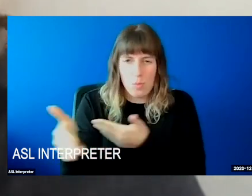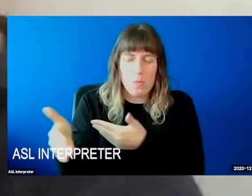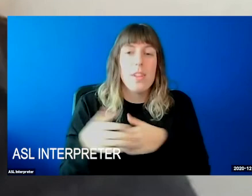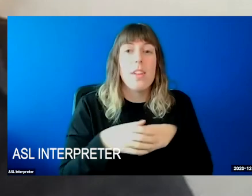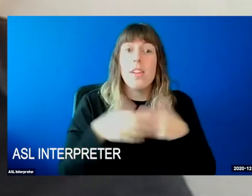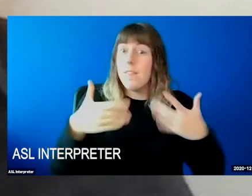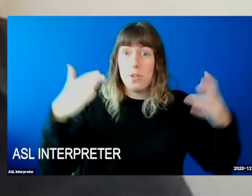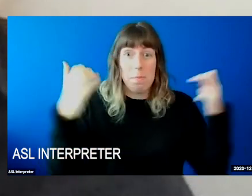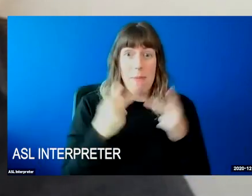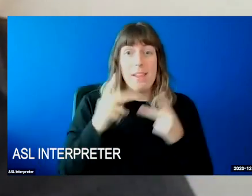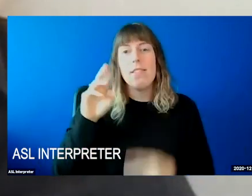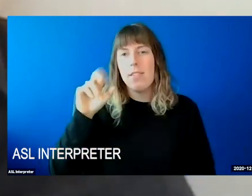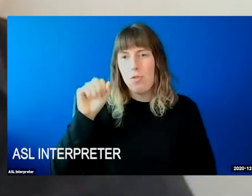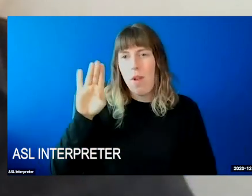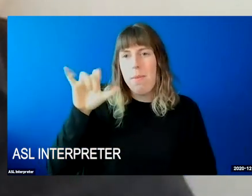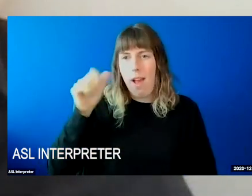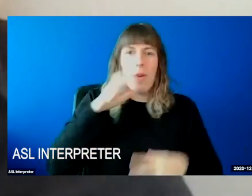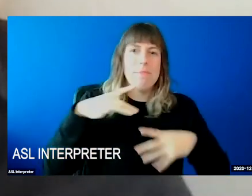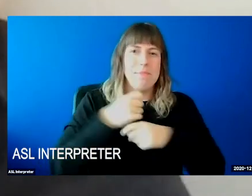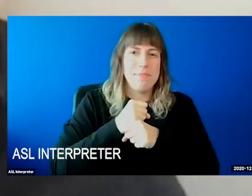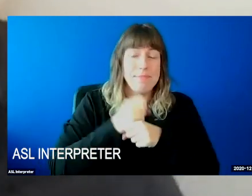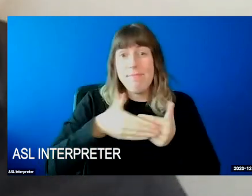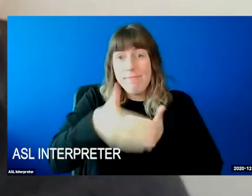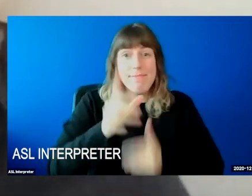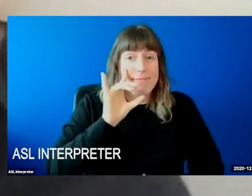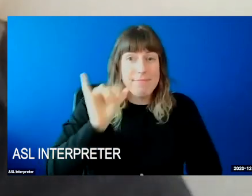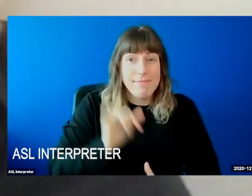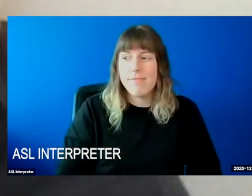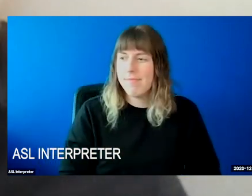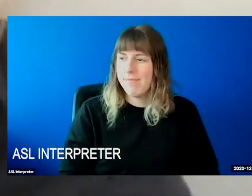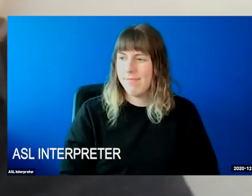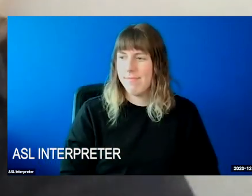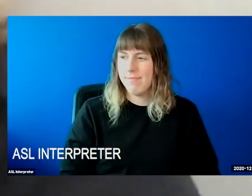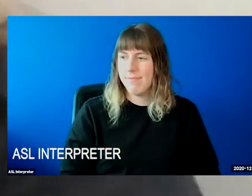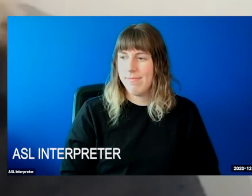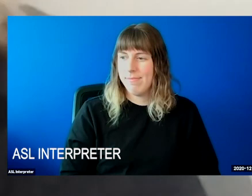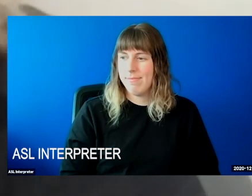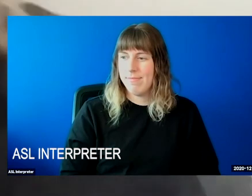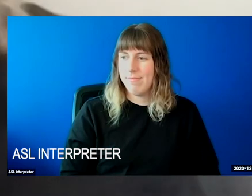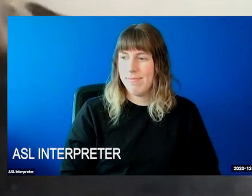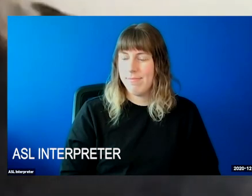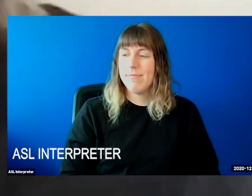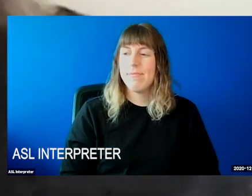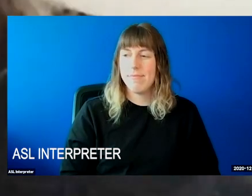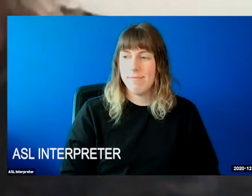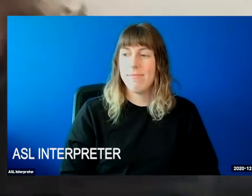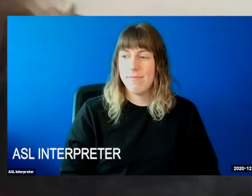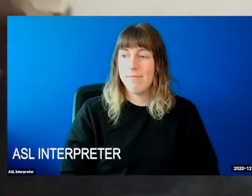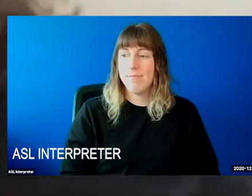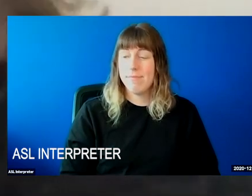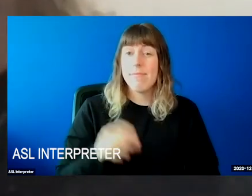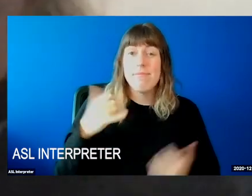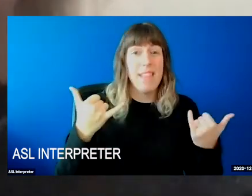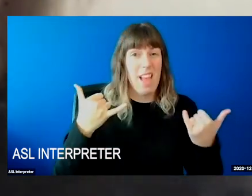15 minutes together in small groups, and then we'll come back. We'll hear again from Rabia and talk about what's next. As our